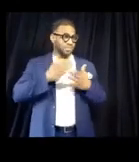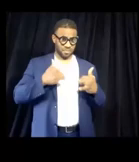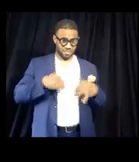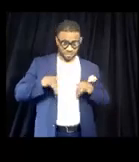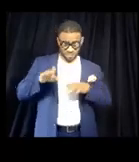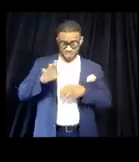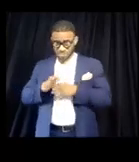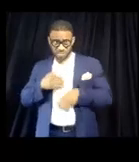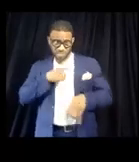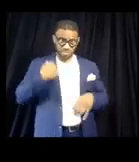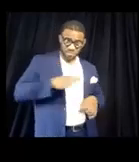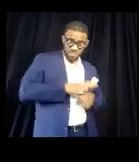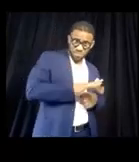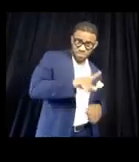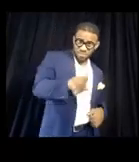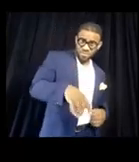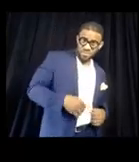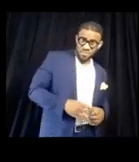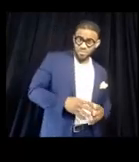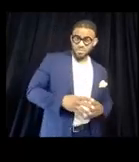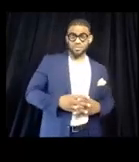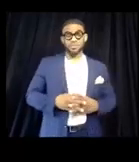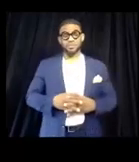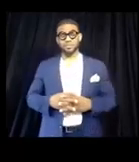am I Australian enough? Am I Chinese enough?